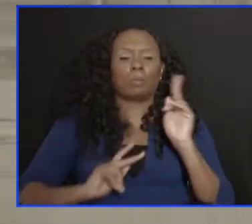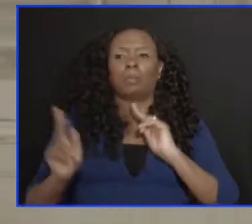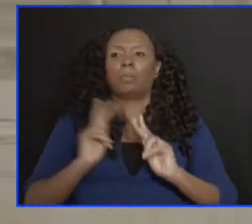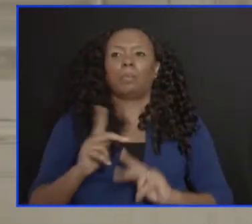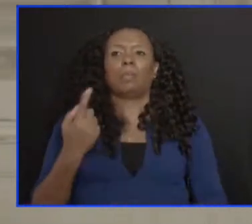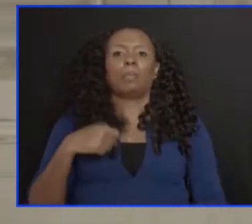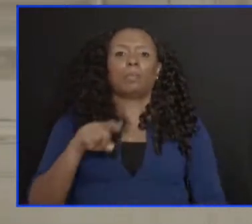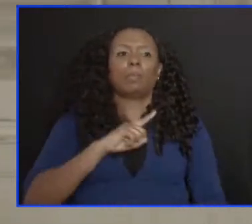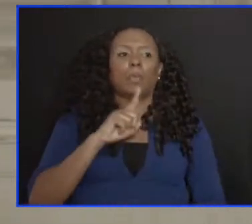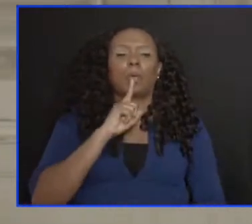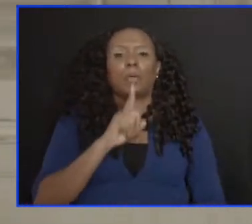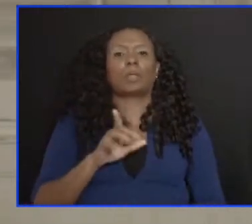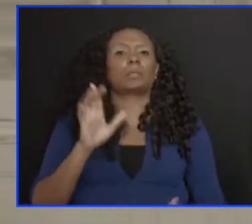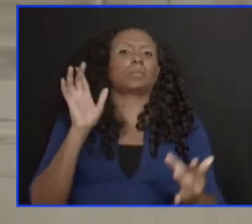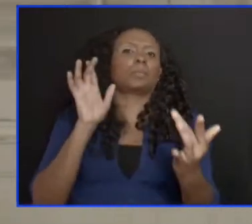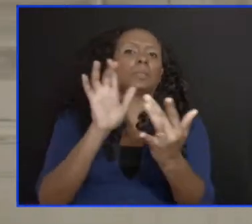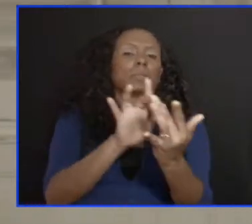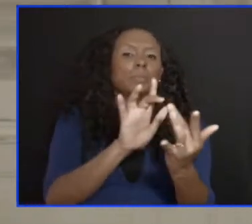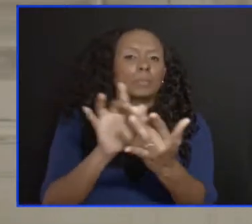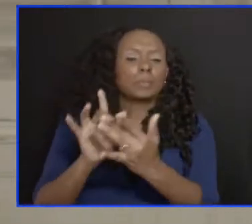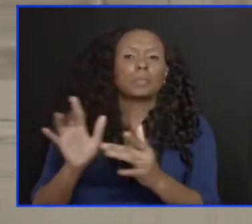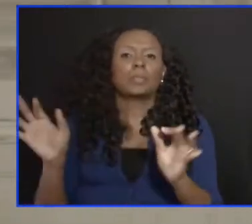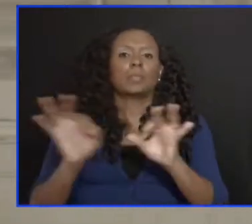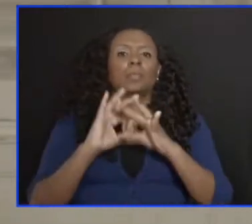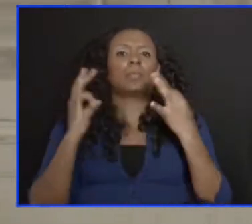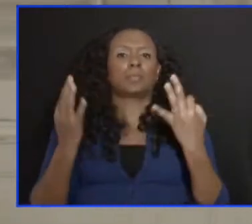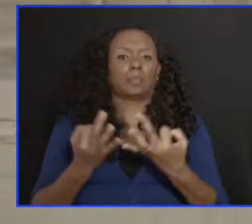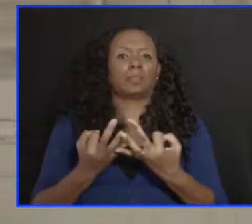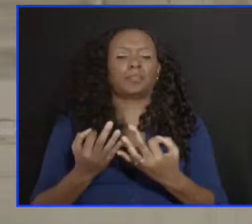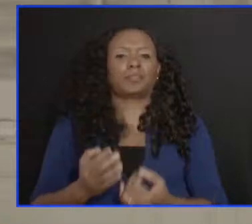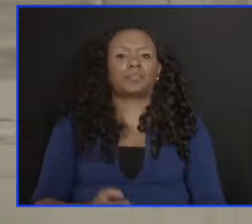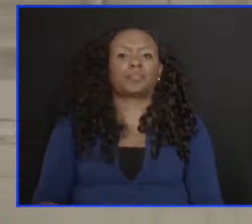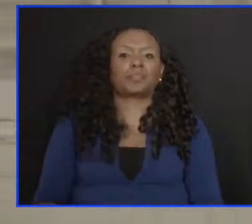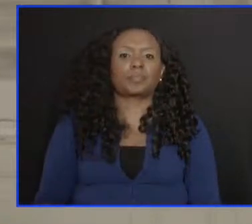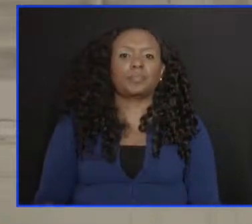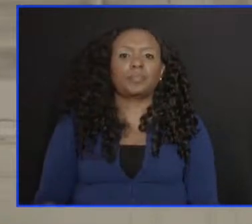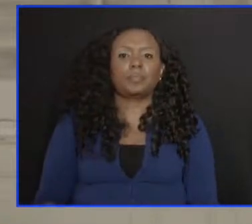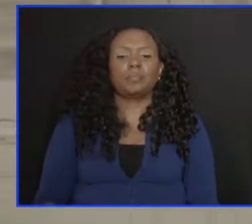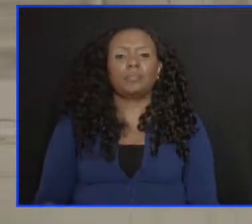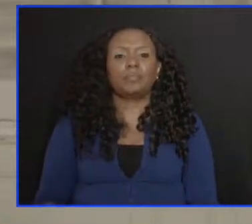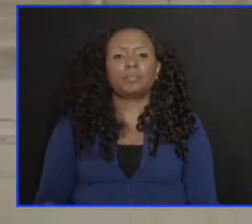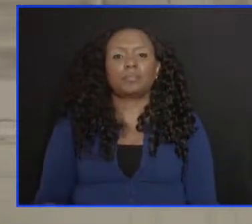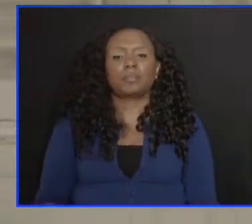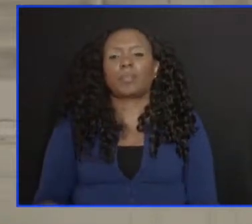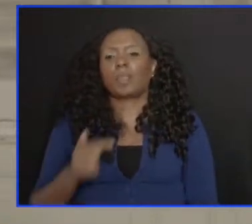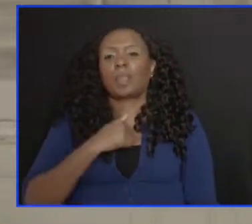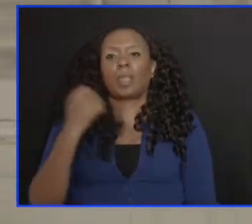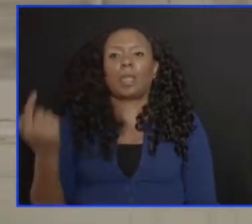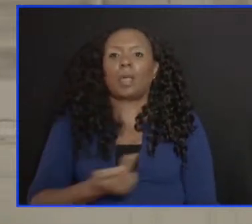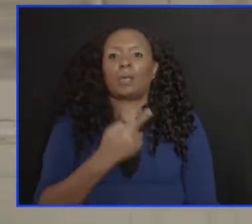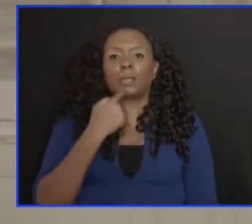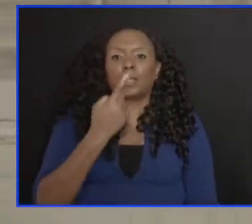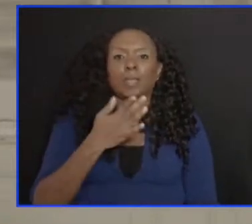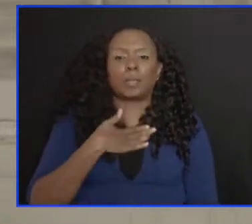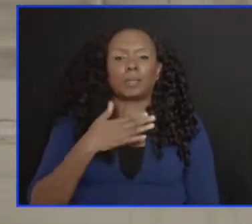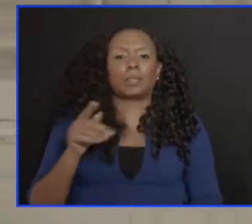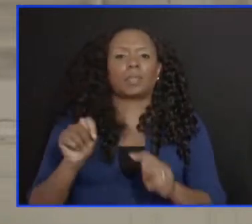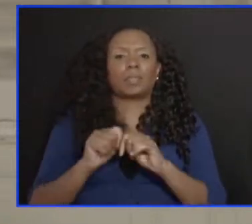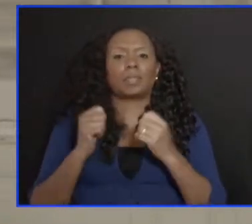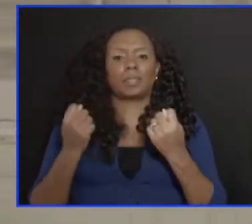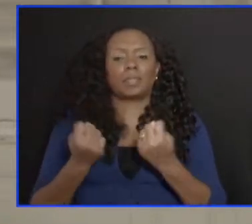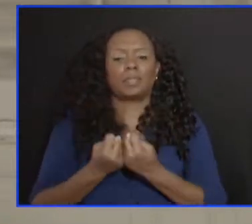special effort to reach out to families. And I will tell Barbadians, I tell the team all the time,